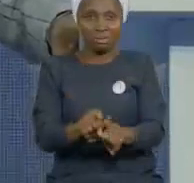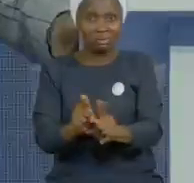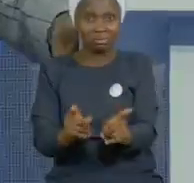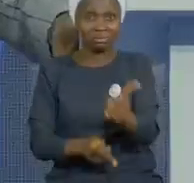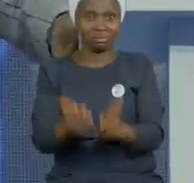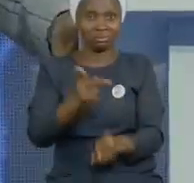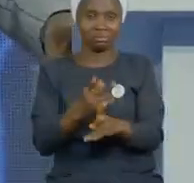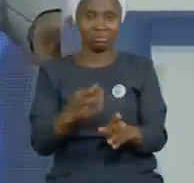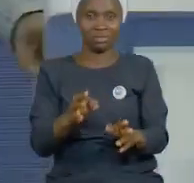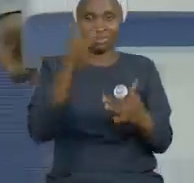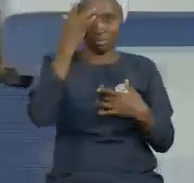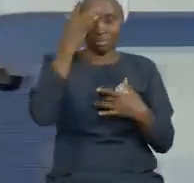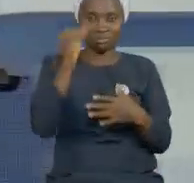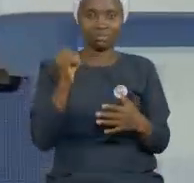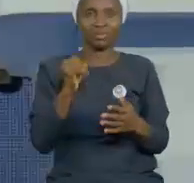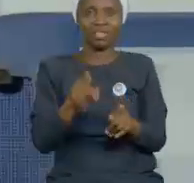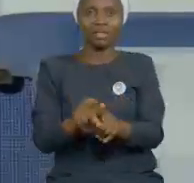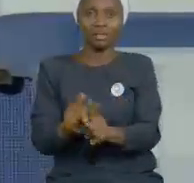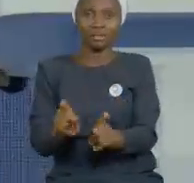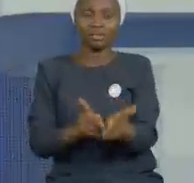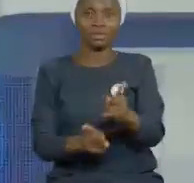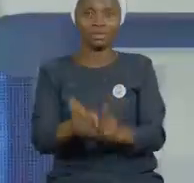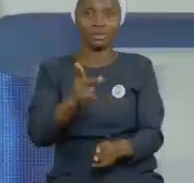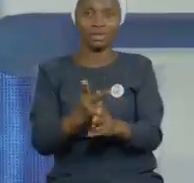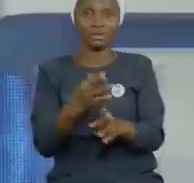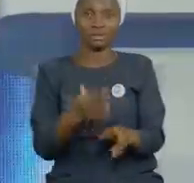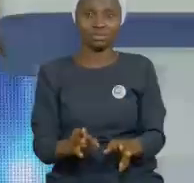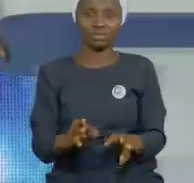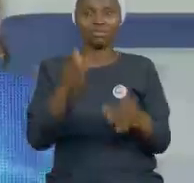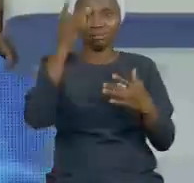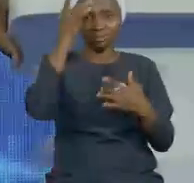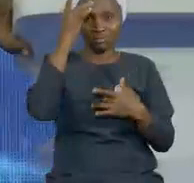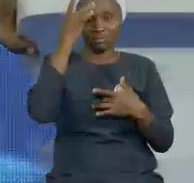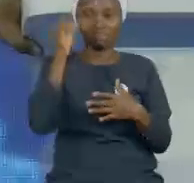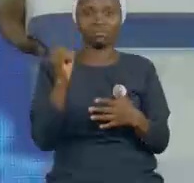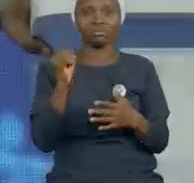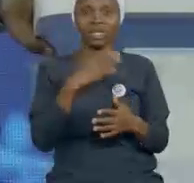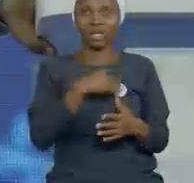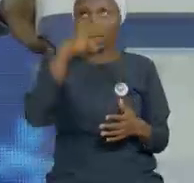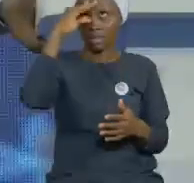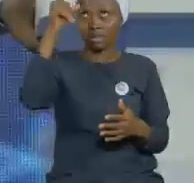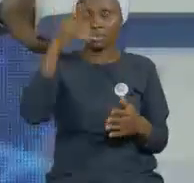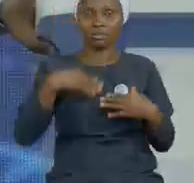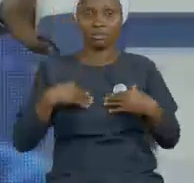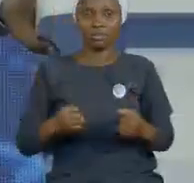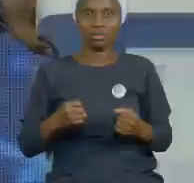sicknesses, different kinds of diseases, and he healed them